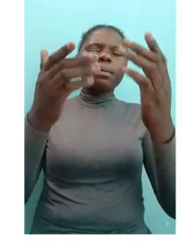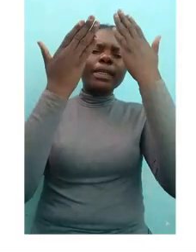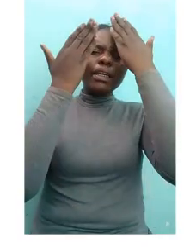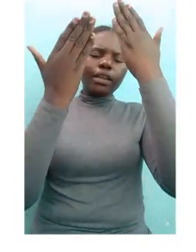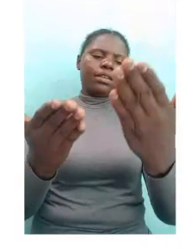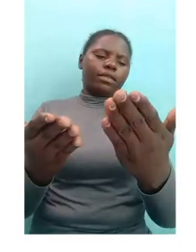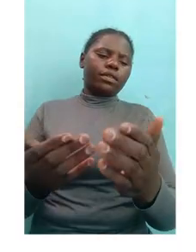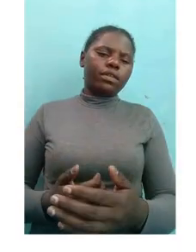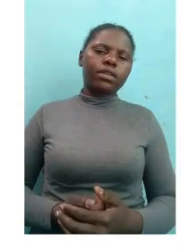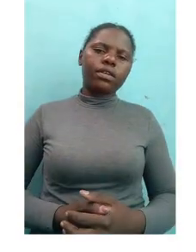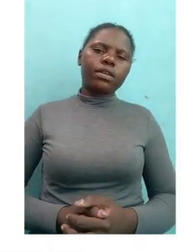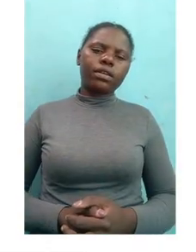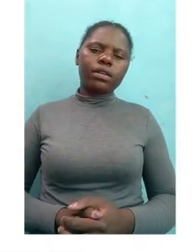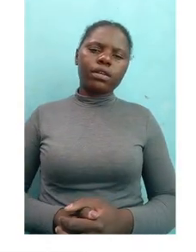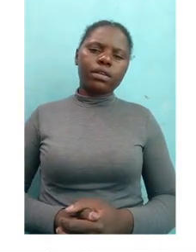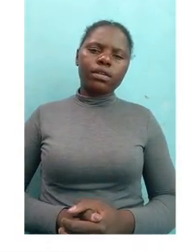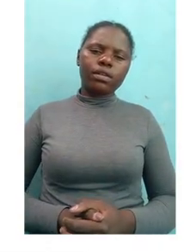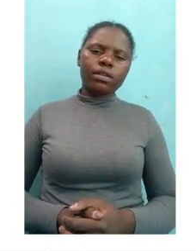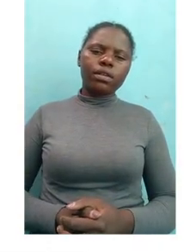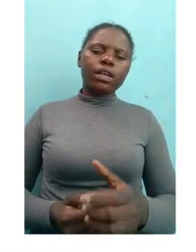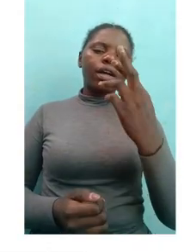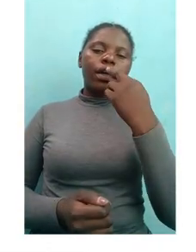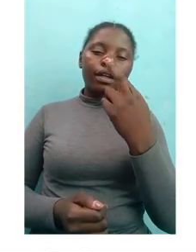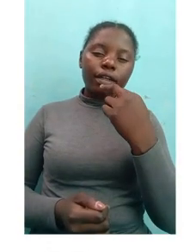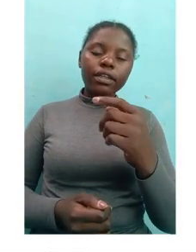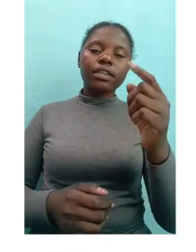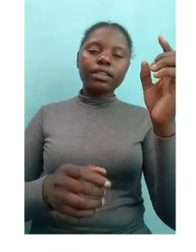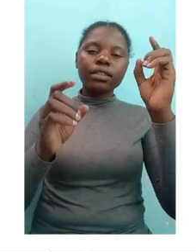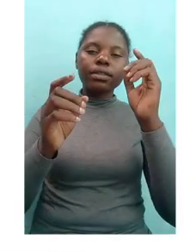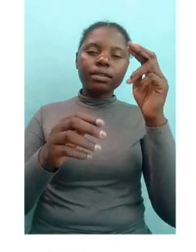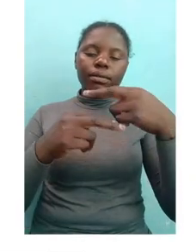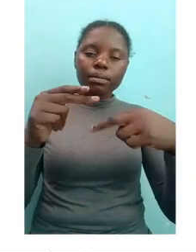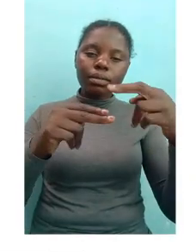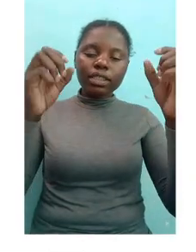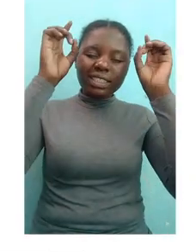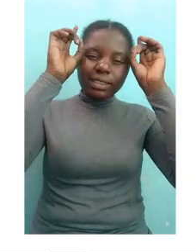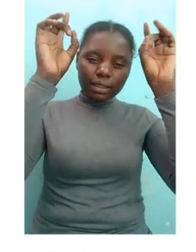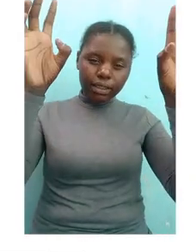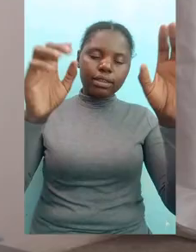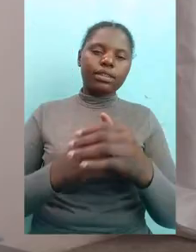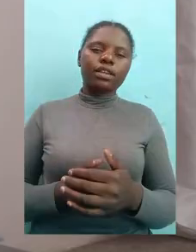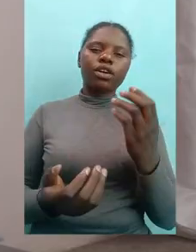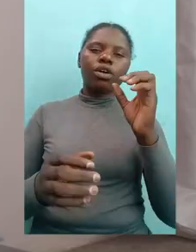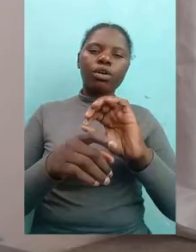serious warning you can have. So it comes up as 10 and it's red. Red usually means danger, right? Or stop.